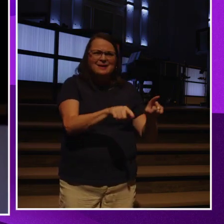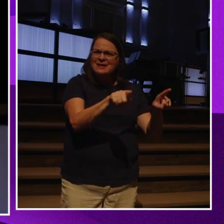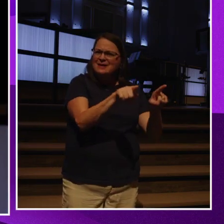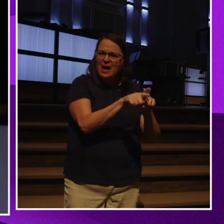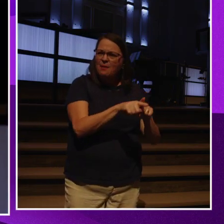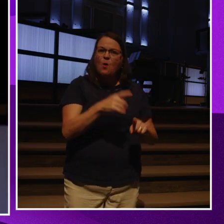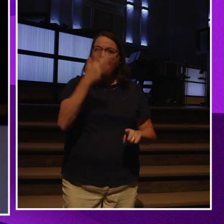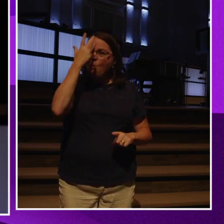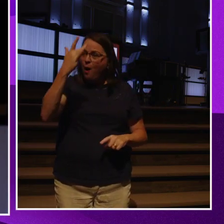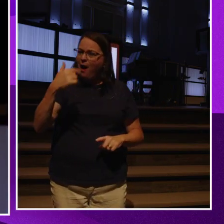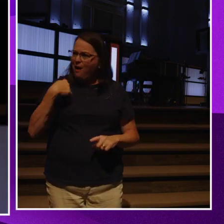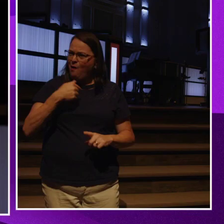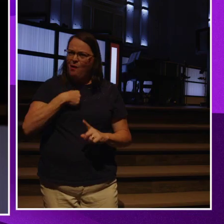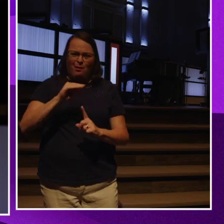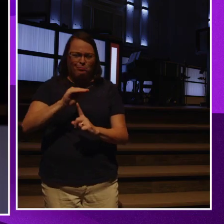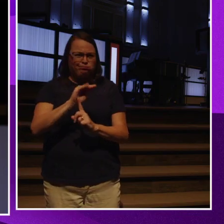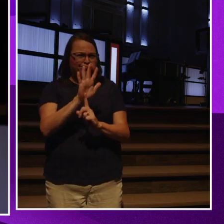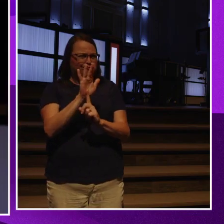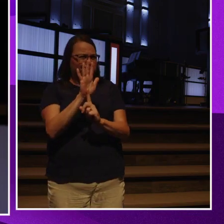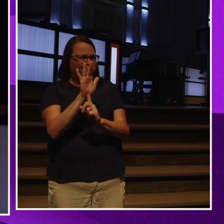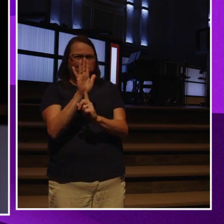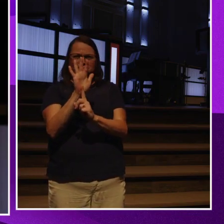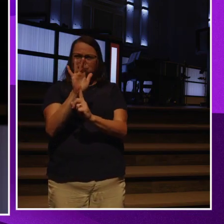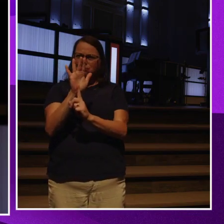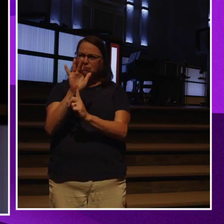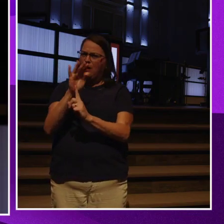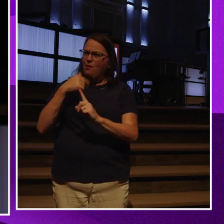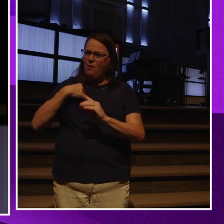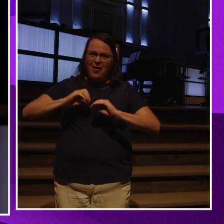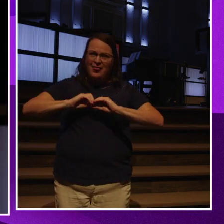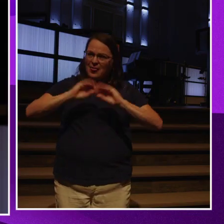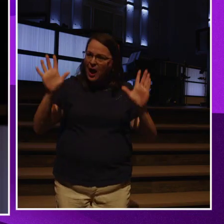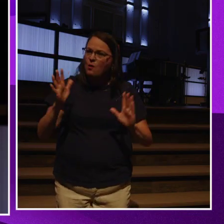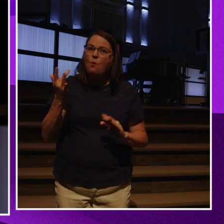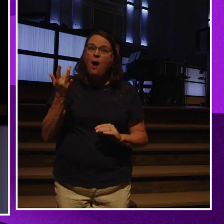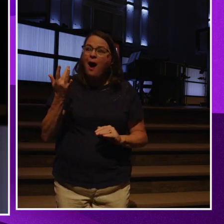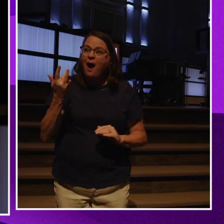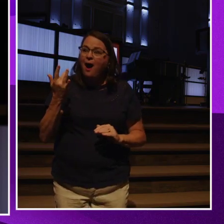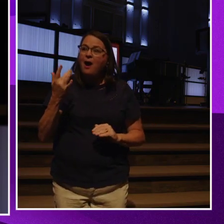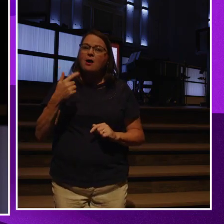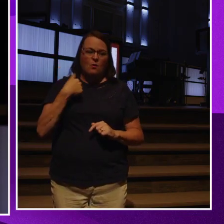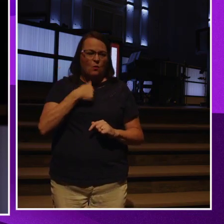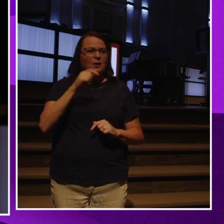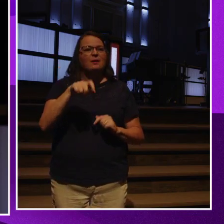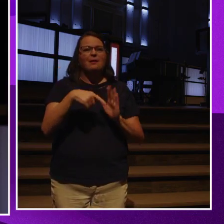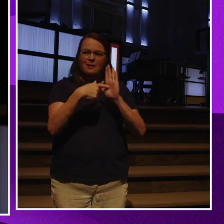as lights. So as we shine, we need to do it with gratitude,